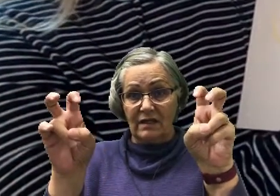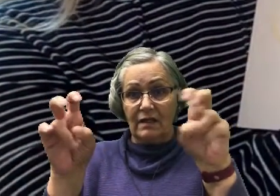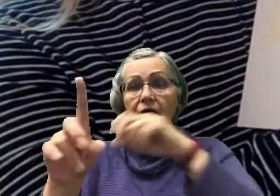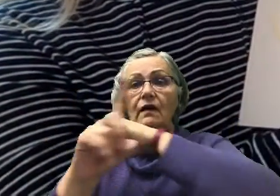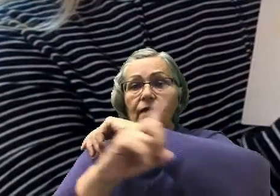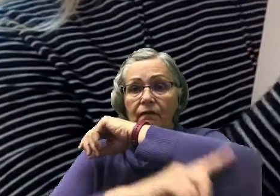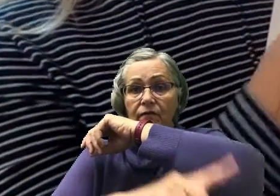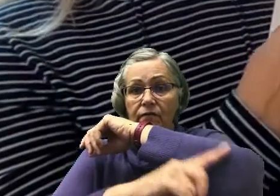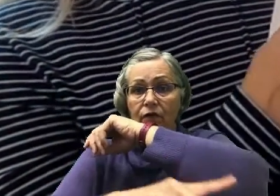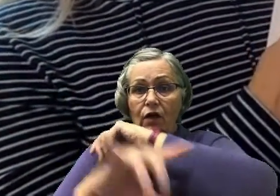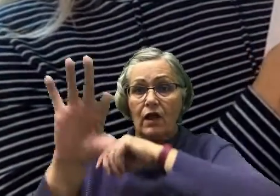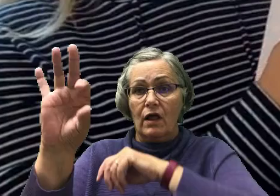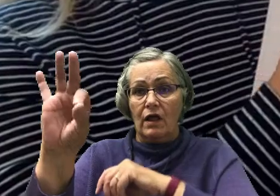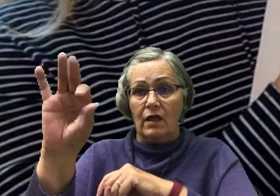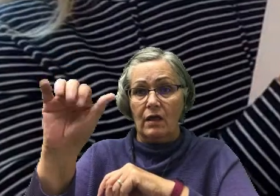Fall.